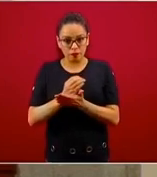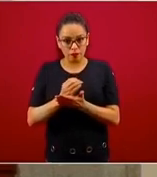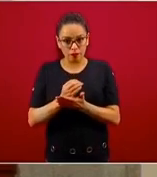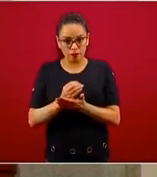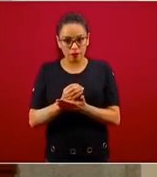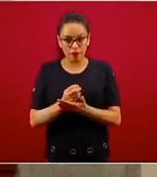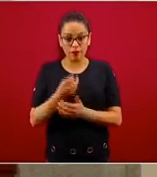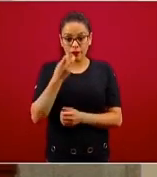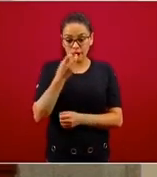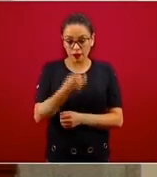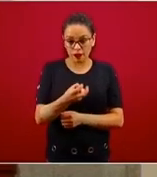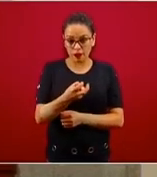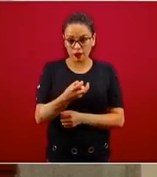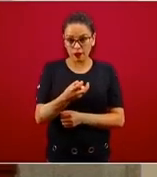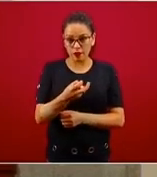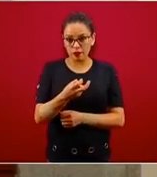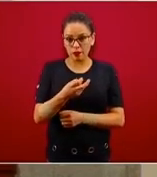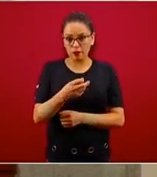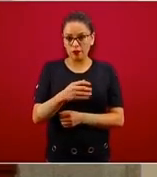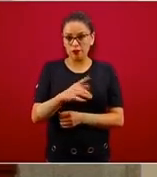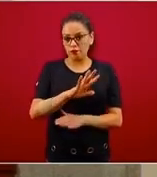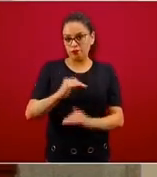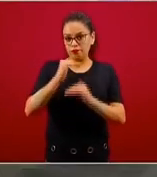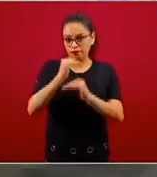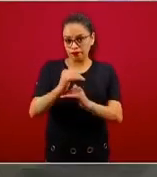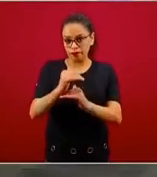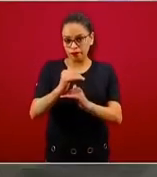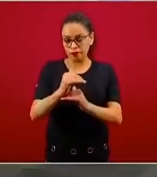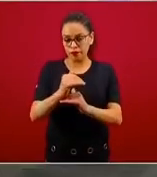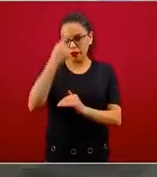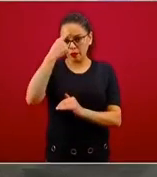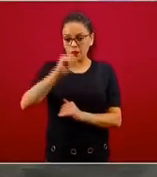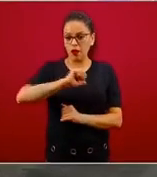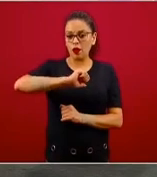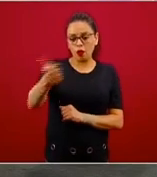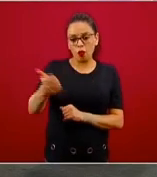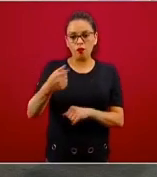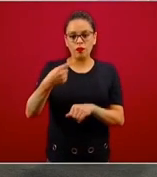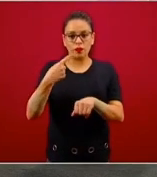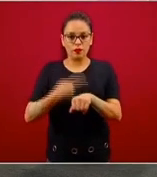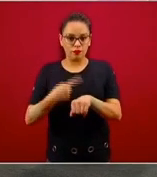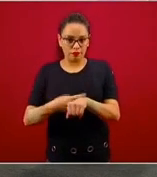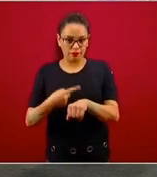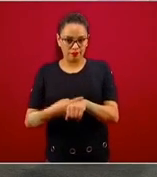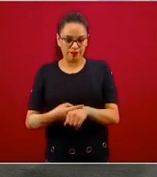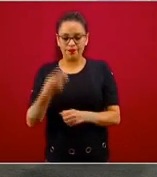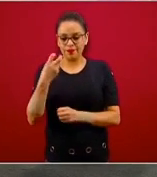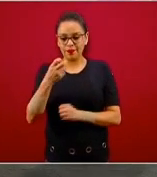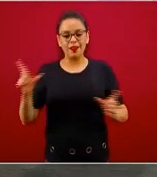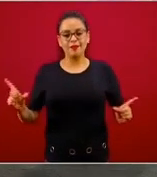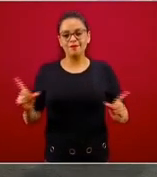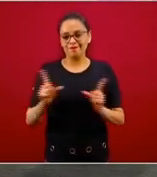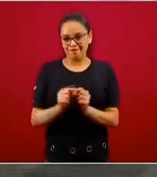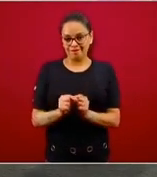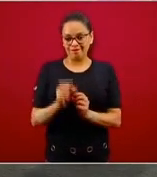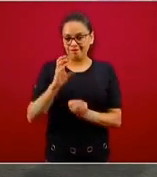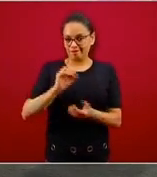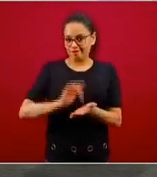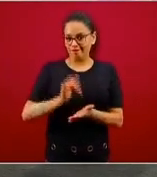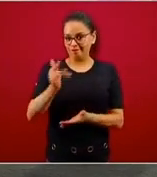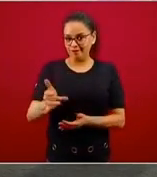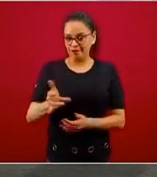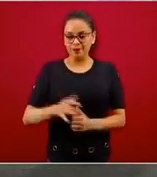safe way for treating COVID-19 in a way that it could become a standard treatment. So we still need to